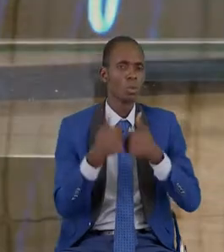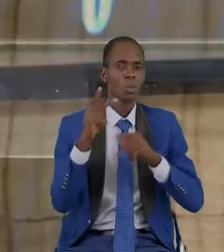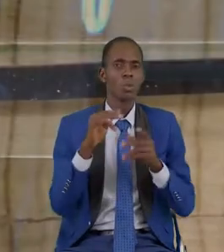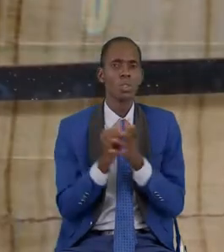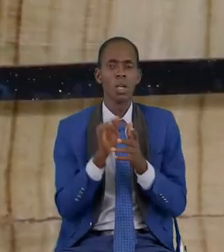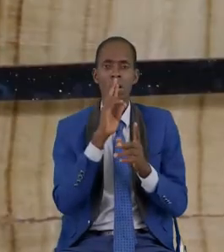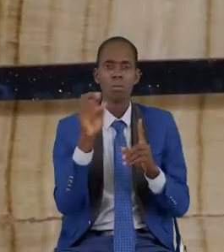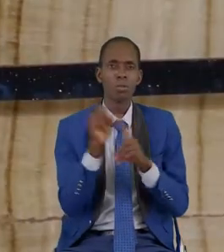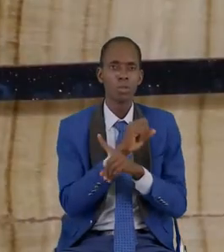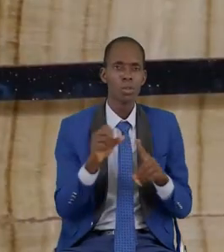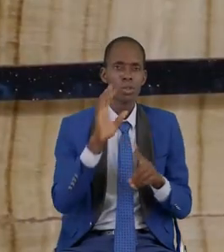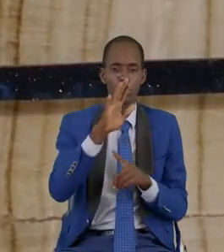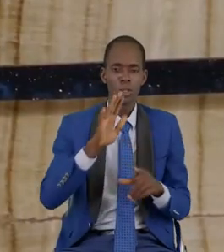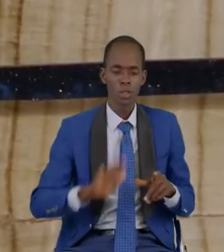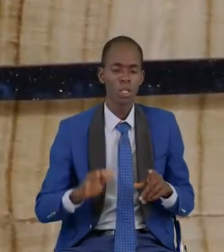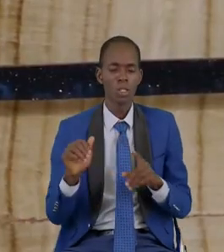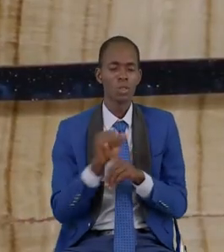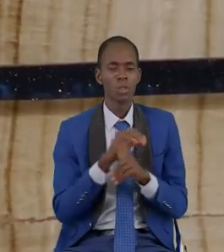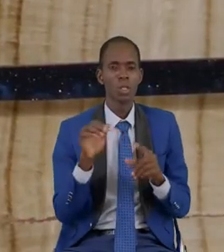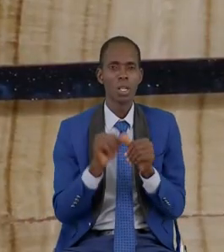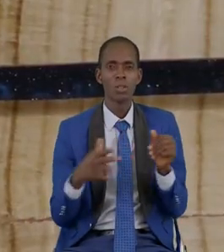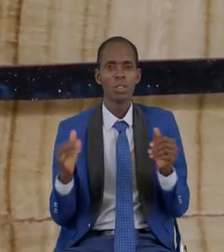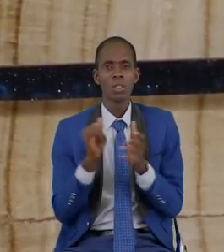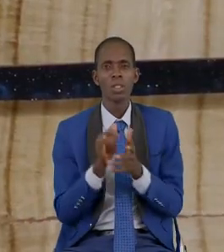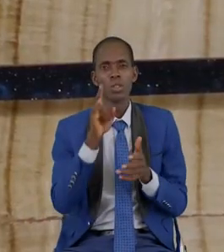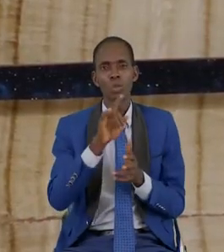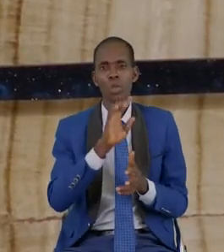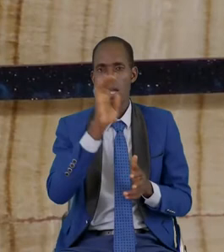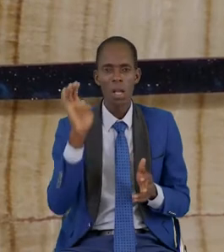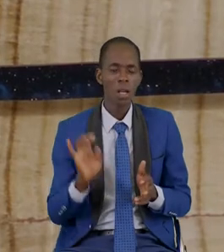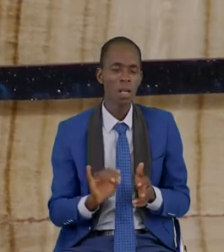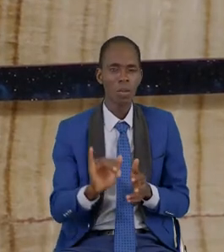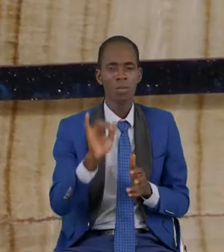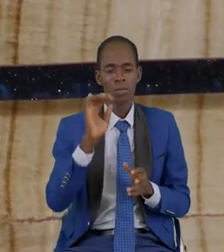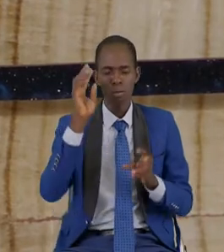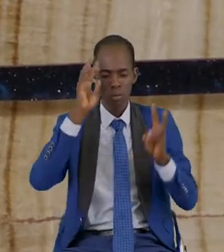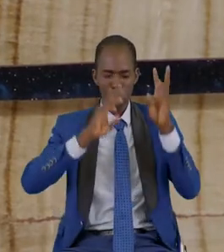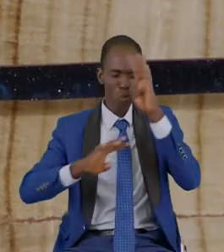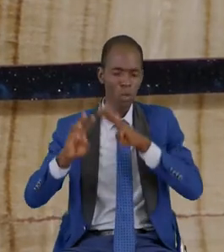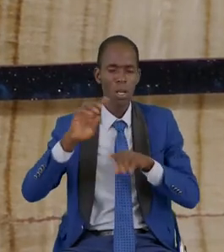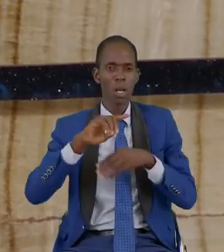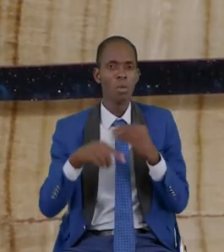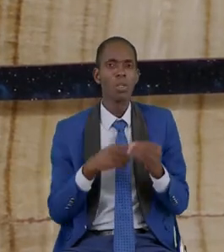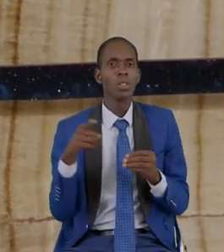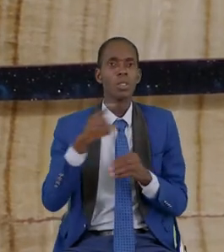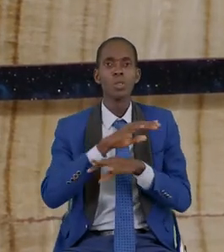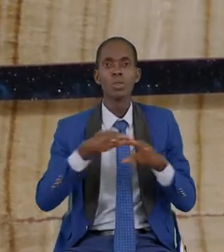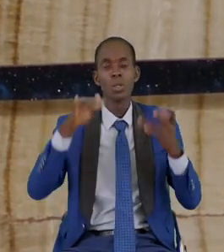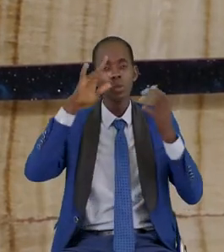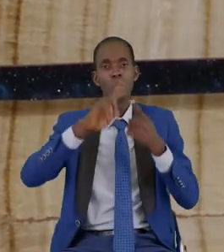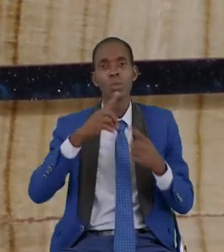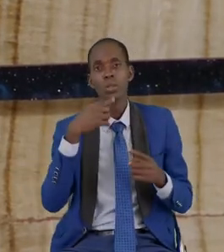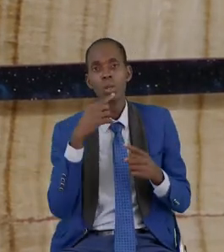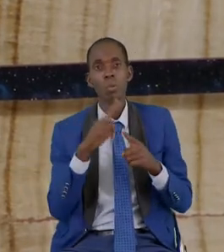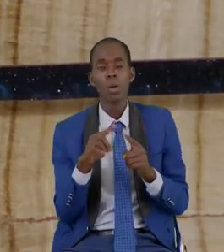They're destroying everything you care for. They don't expect you to talk. They expect you to keep quiet. See your family